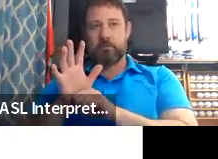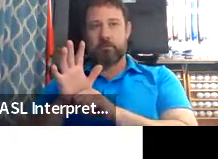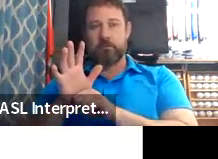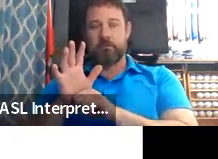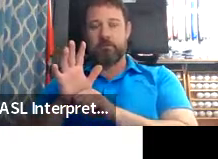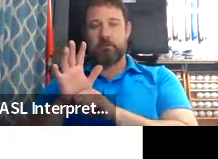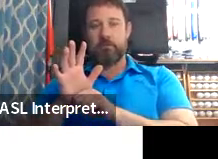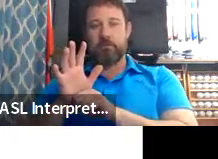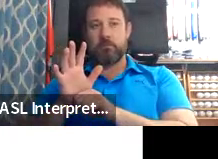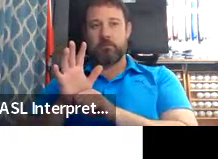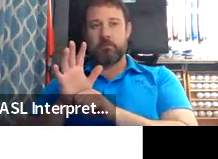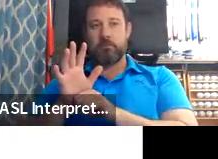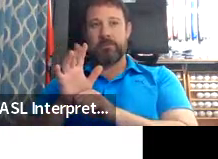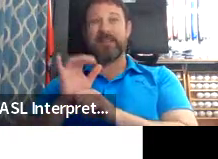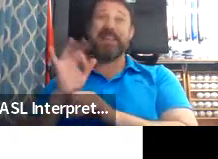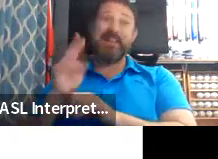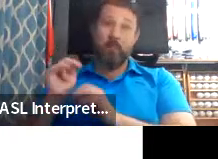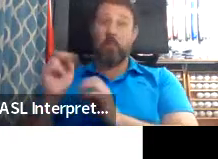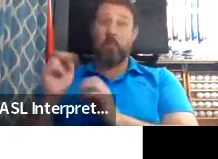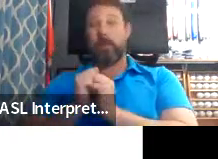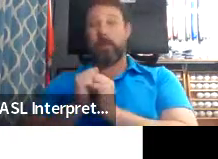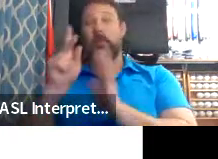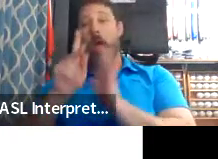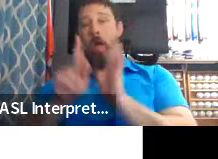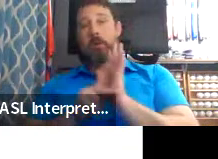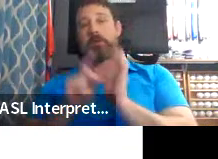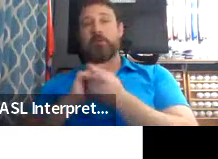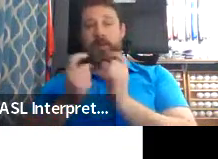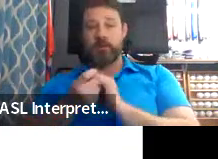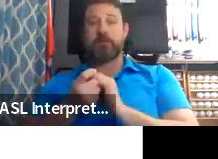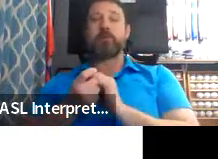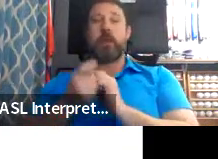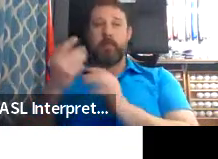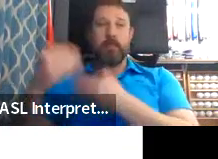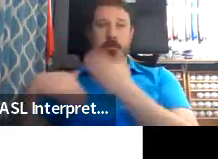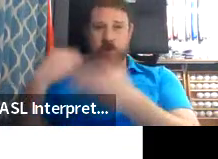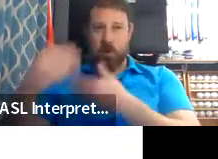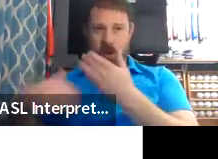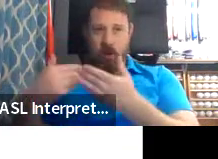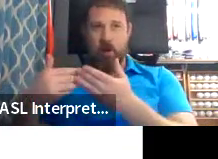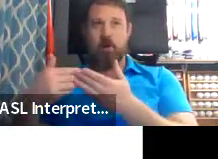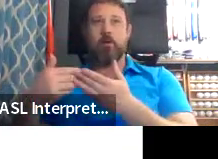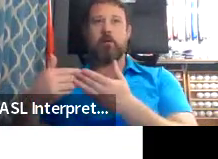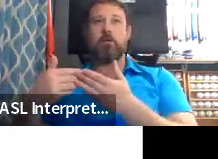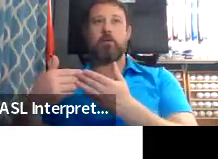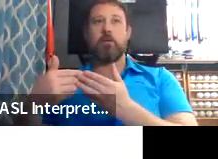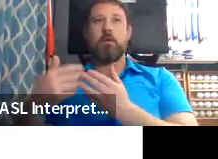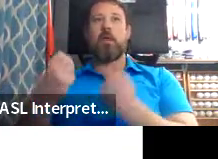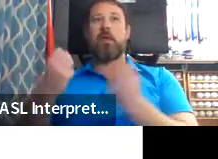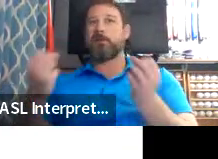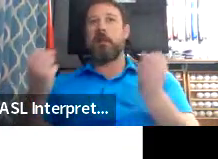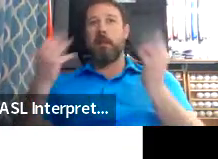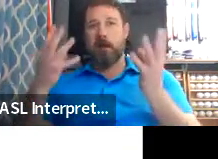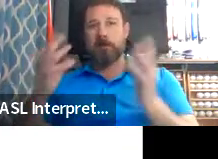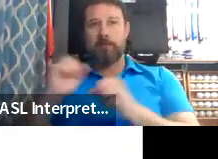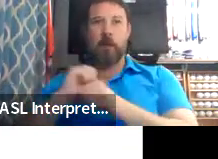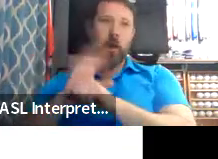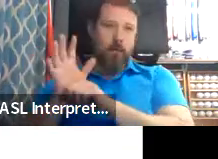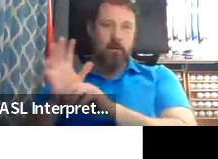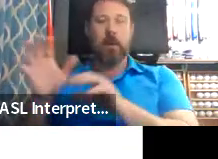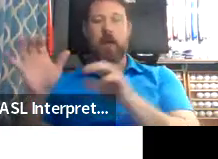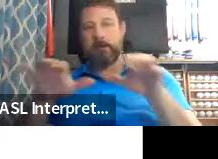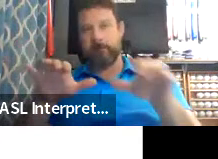despite policy changes, despite other things that are going on. There are still lots of COVID activities that